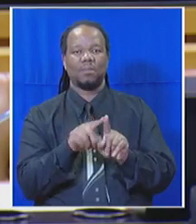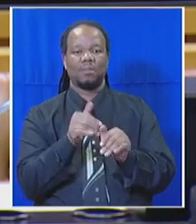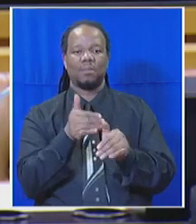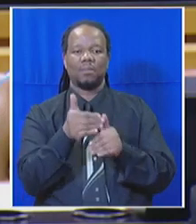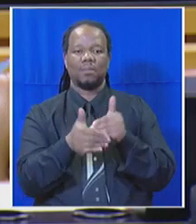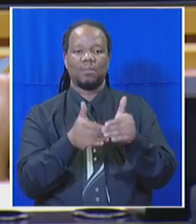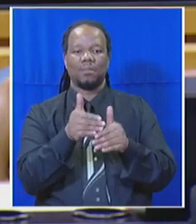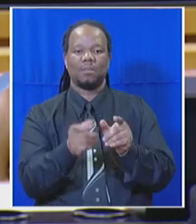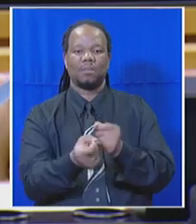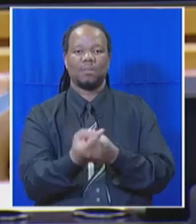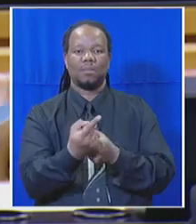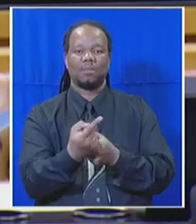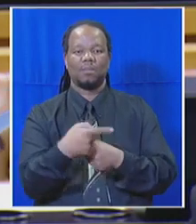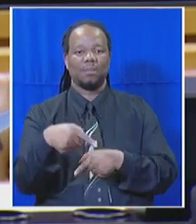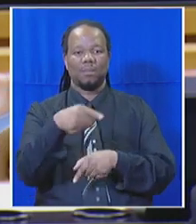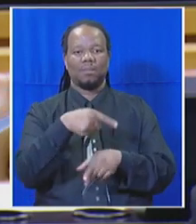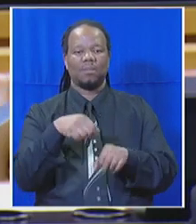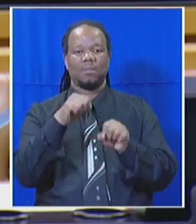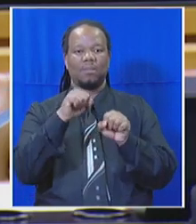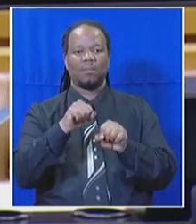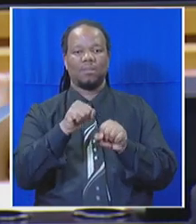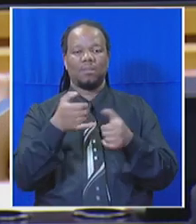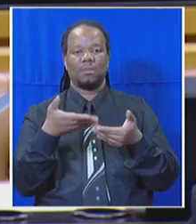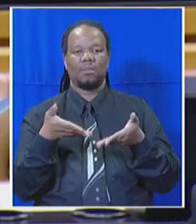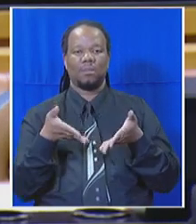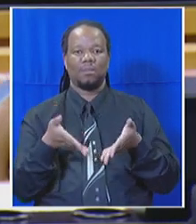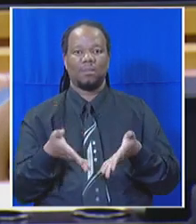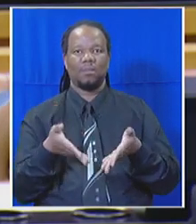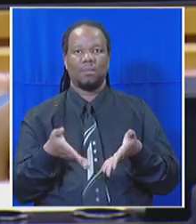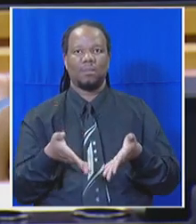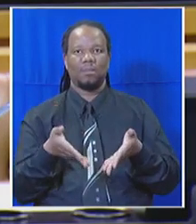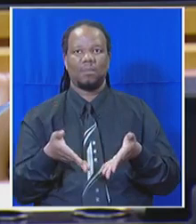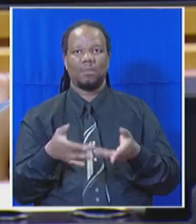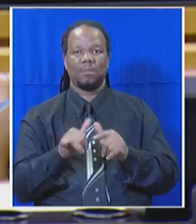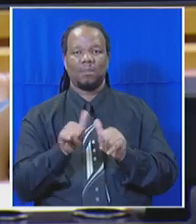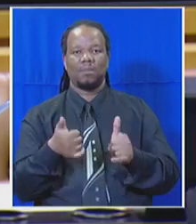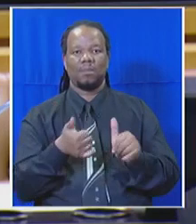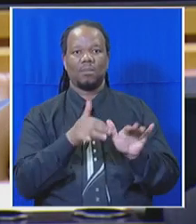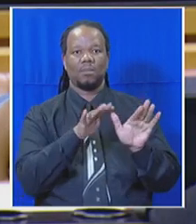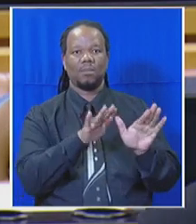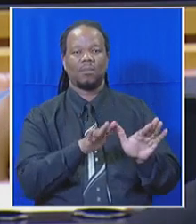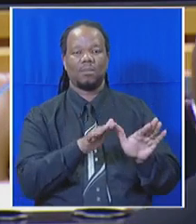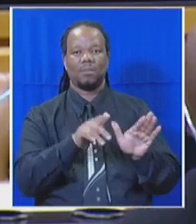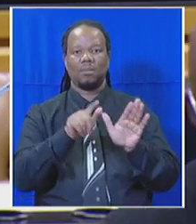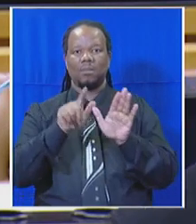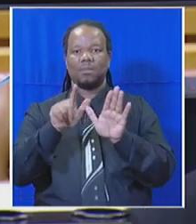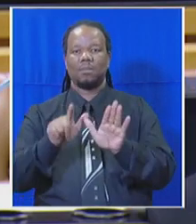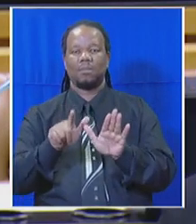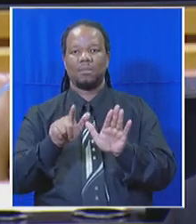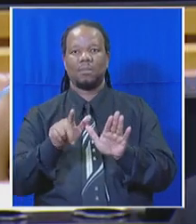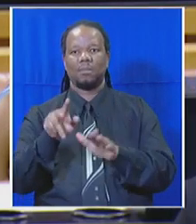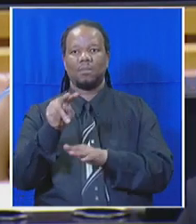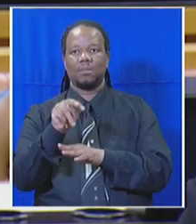proceedings, agrees that for today and for the 10th and the 17th of November 2015,